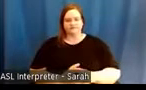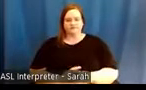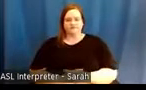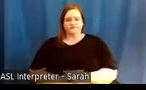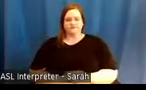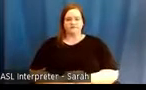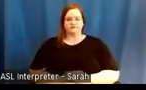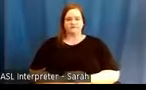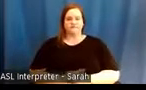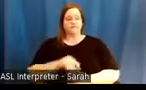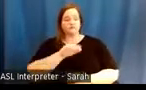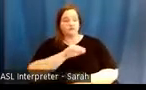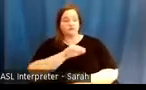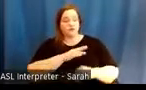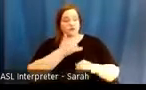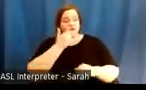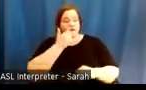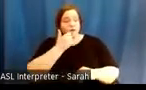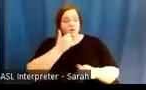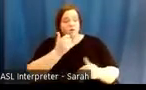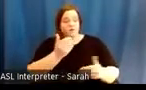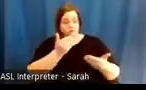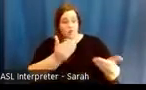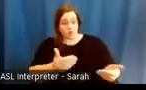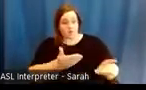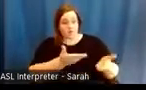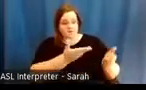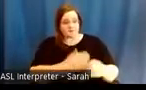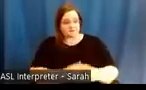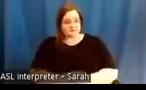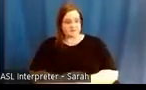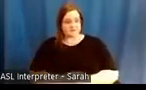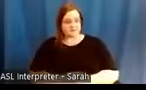Brooke, if you're by phone, feel free to go ahead.